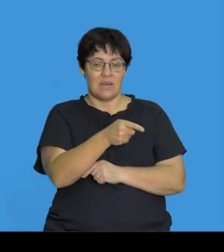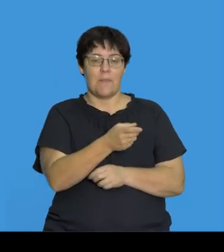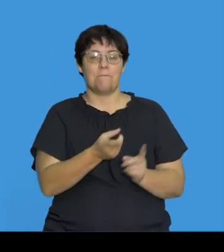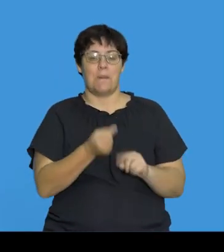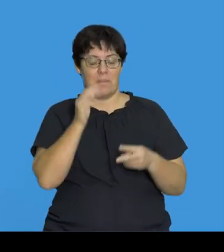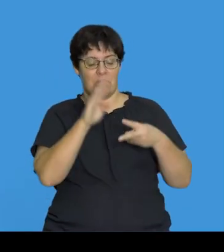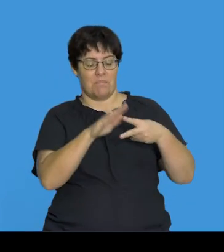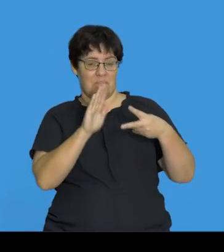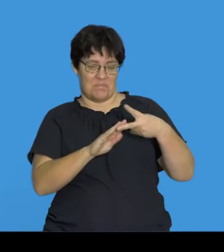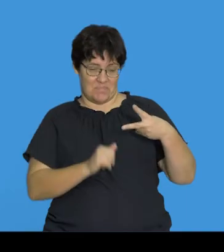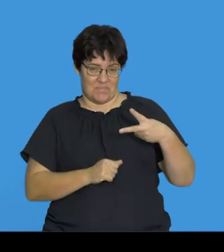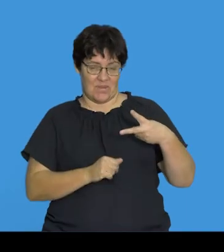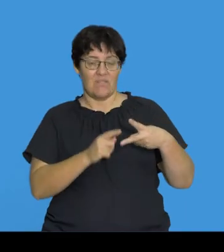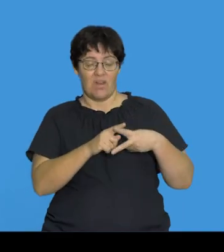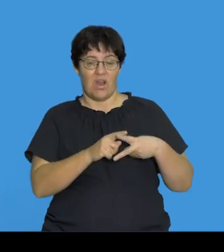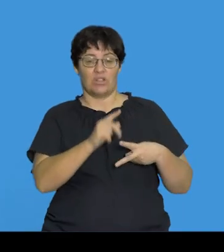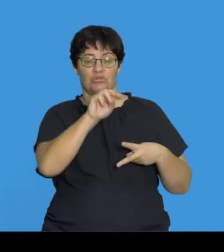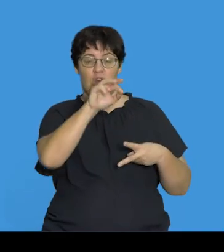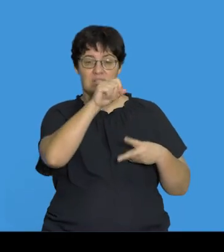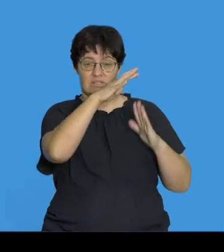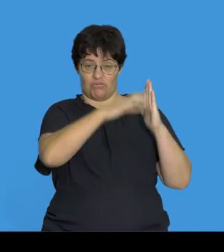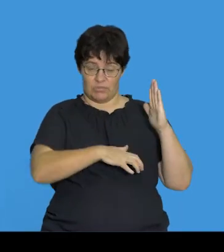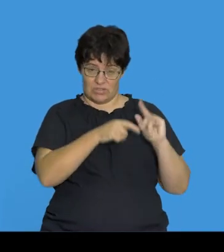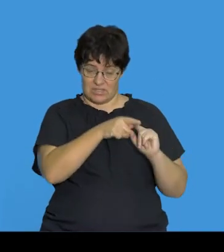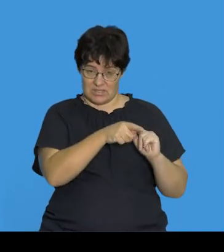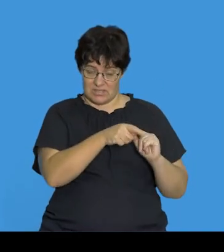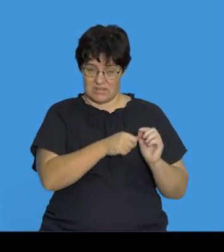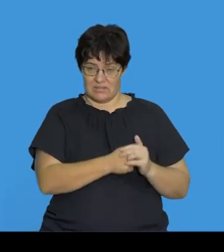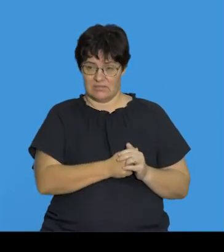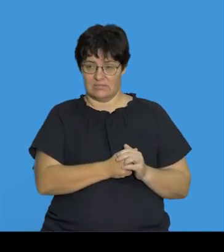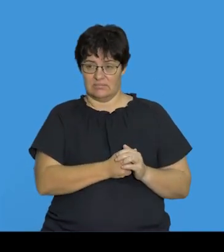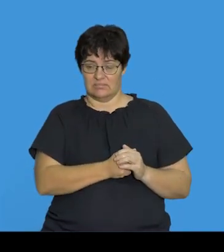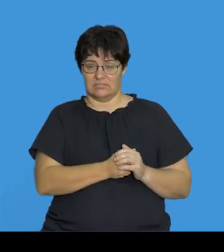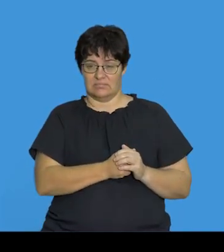protein synthesis occurs in 2 steps. We've got the first step is